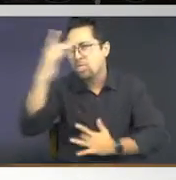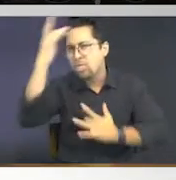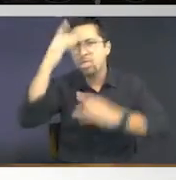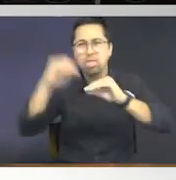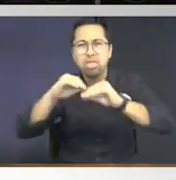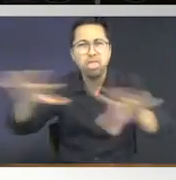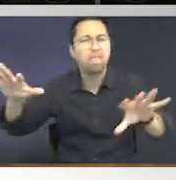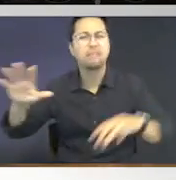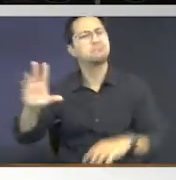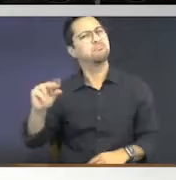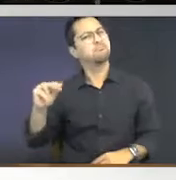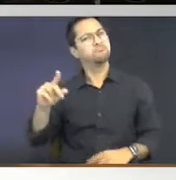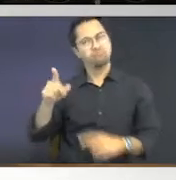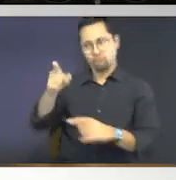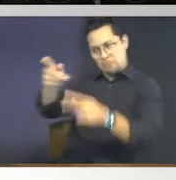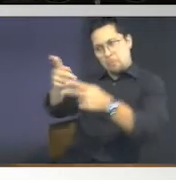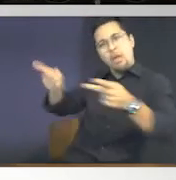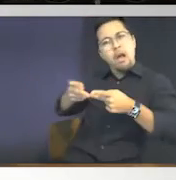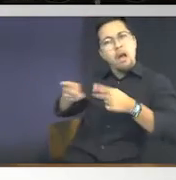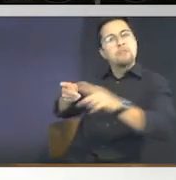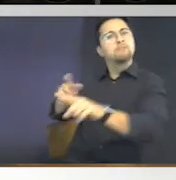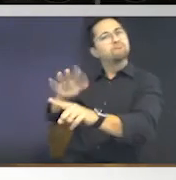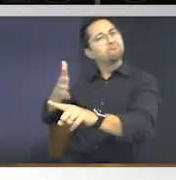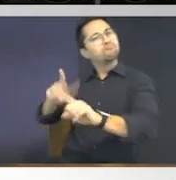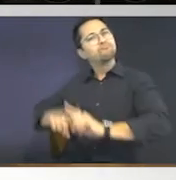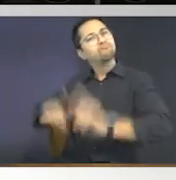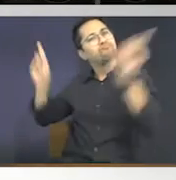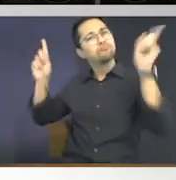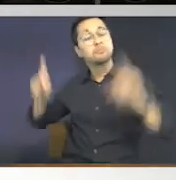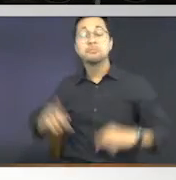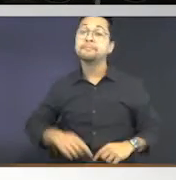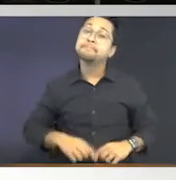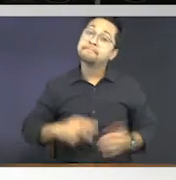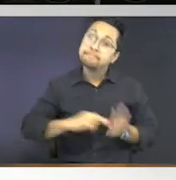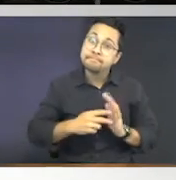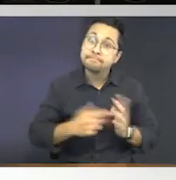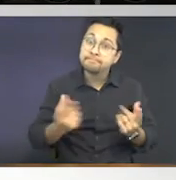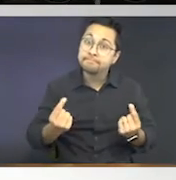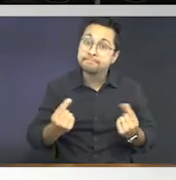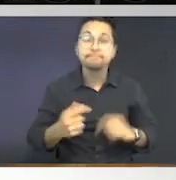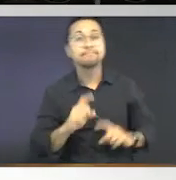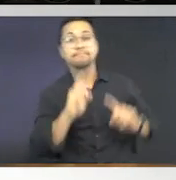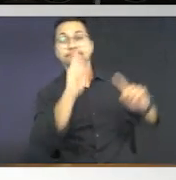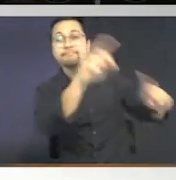different place. So you must go out and buy a new guidebook,